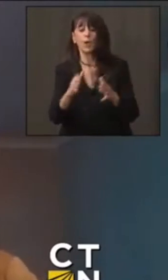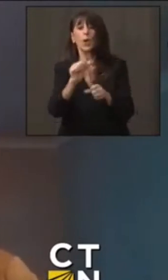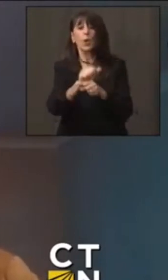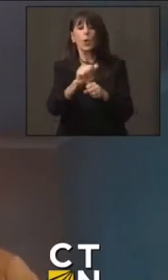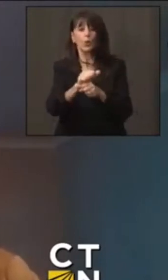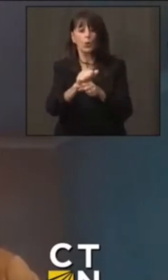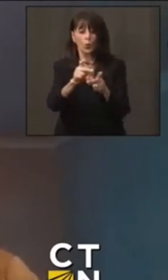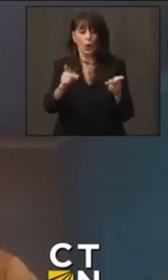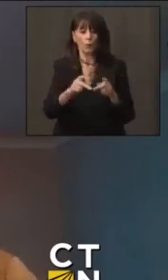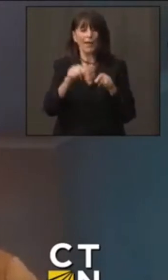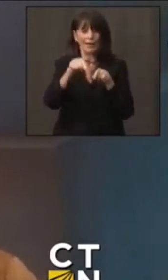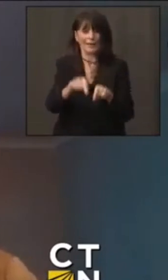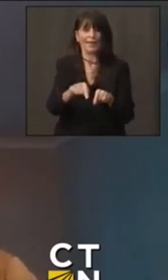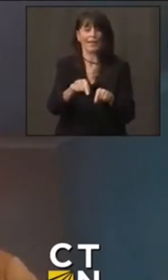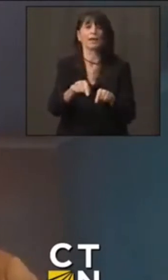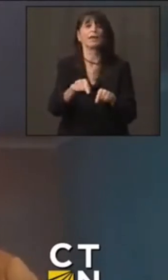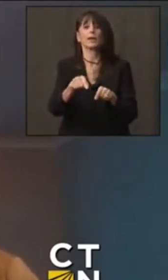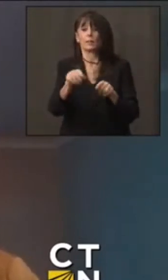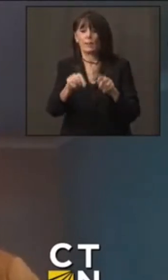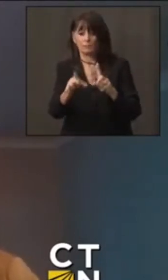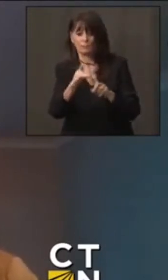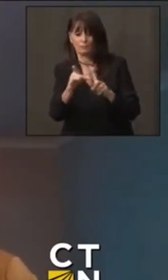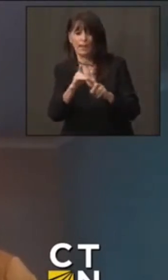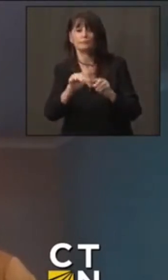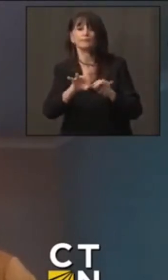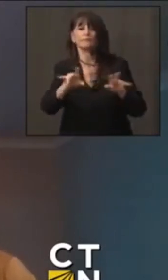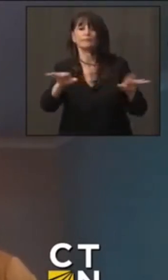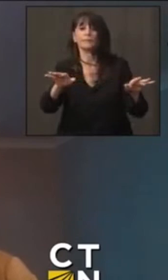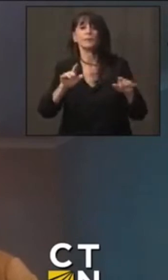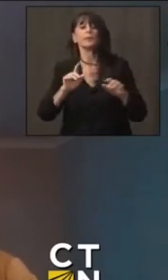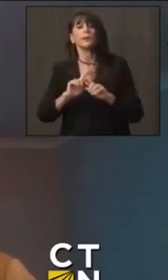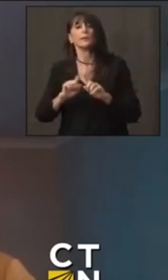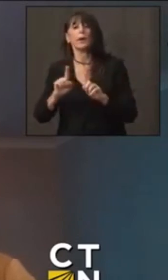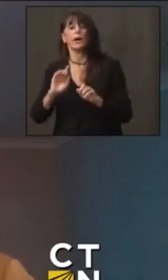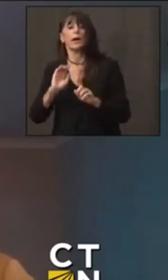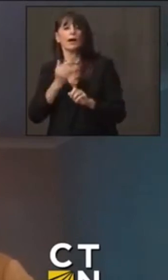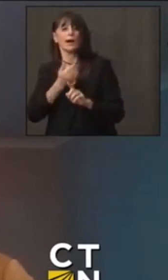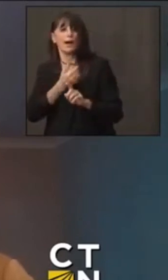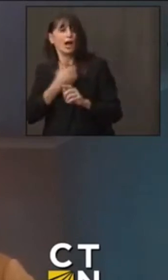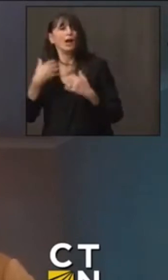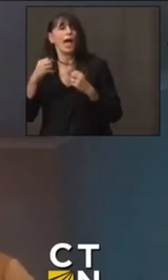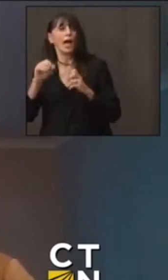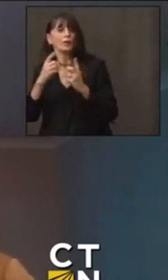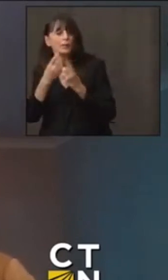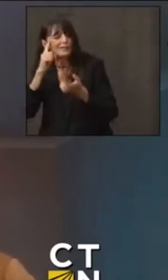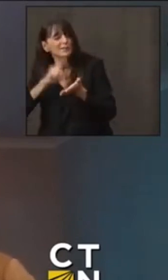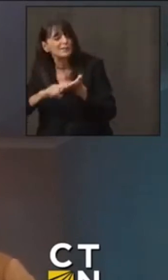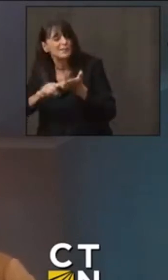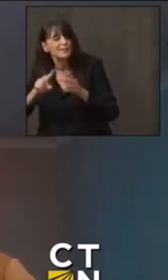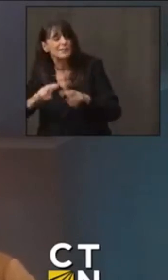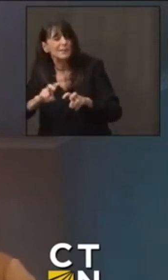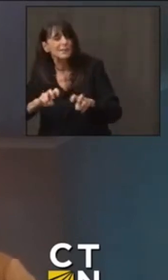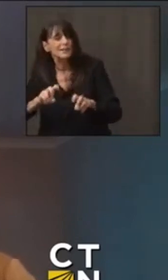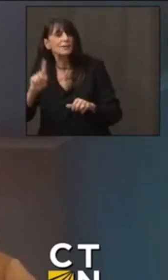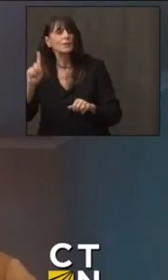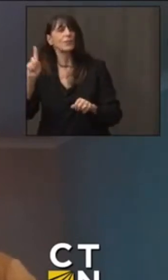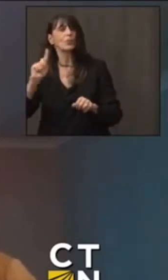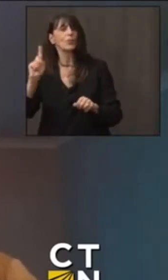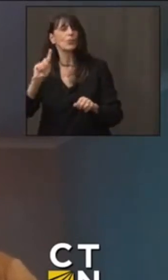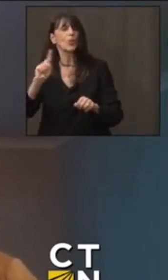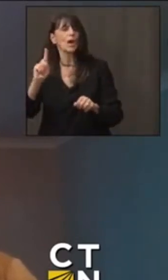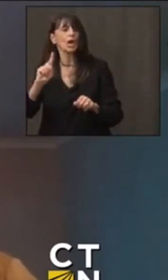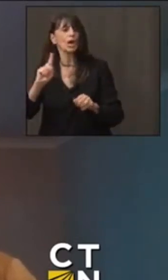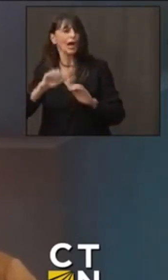in general, the local health departments are telling us that what they're seeing predominantly is this kind of